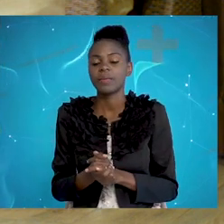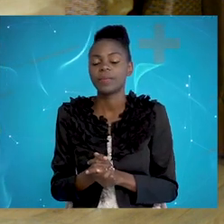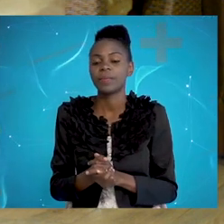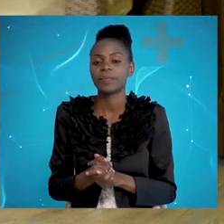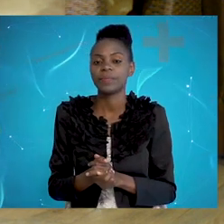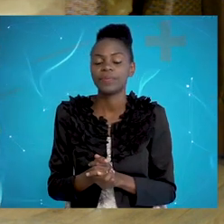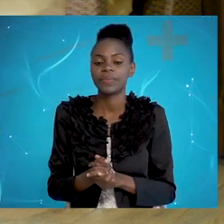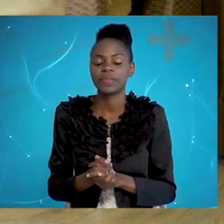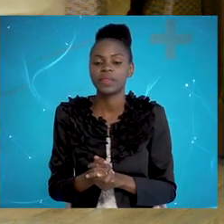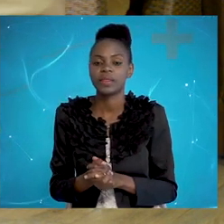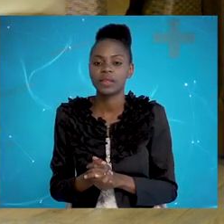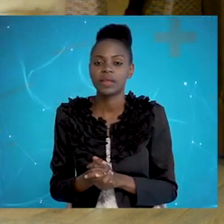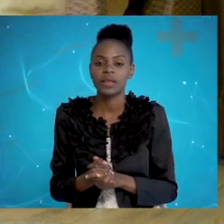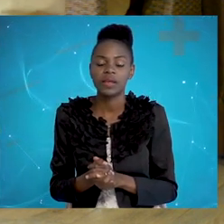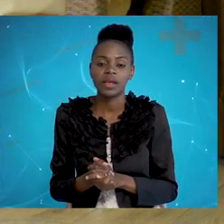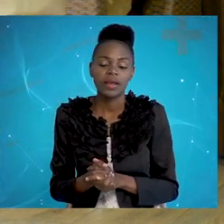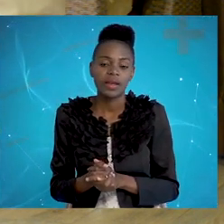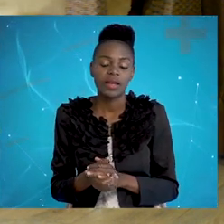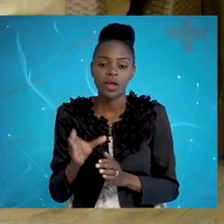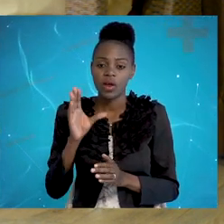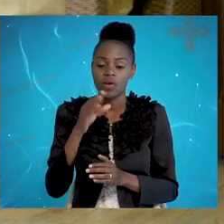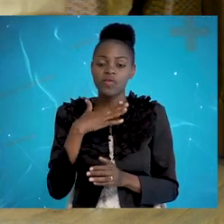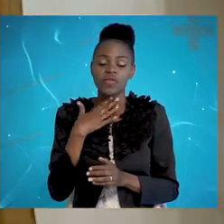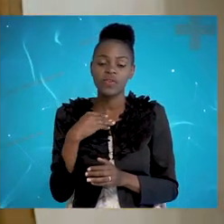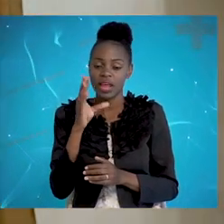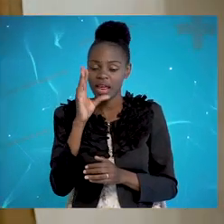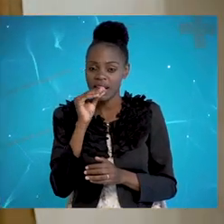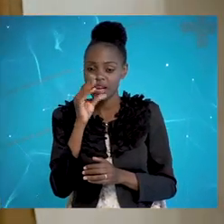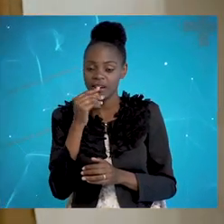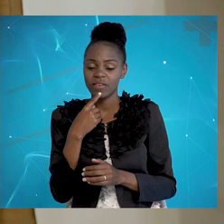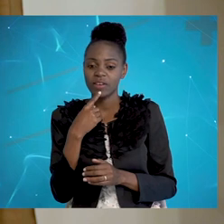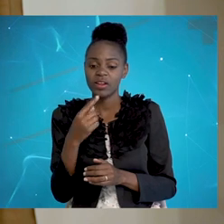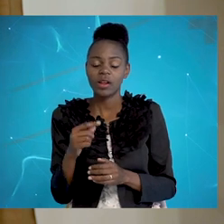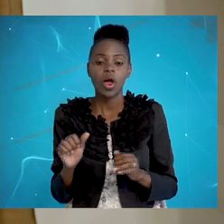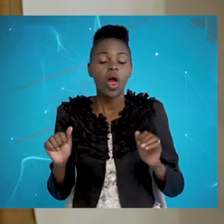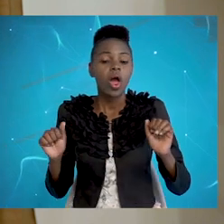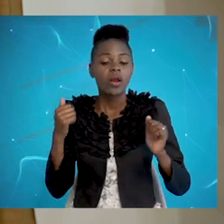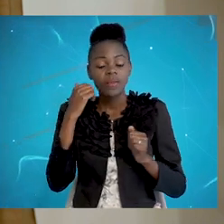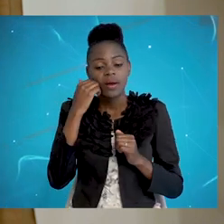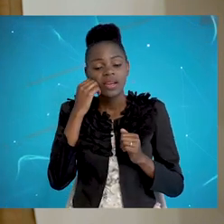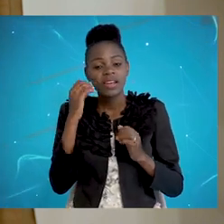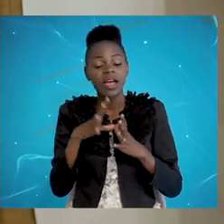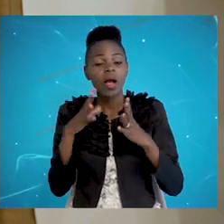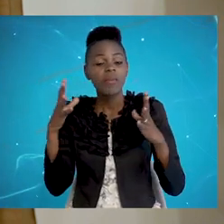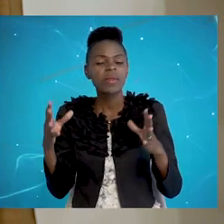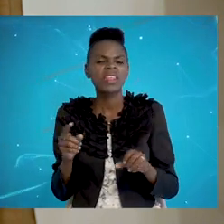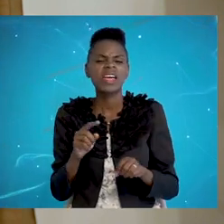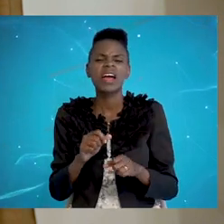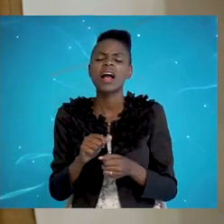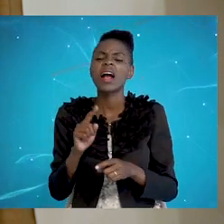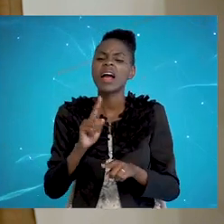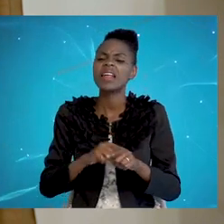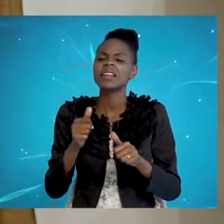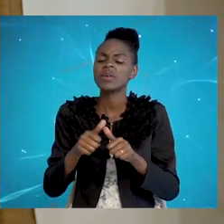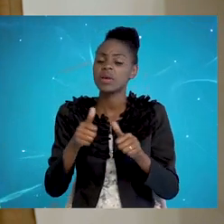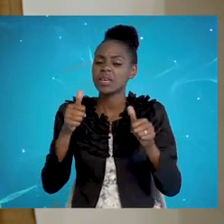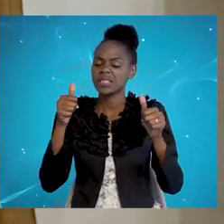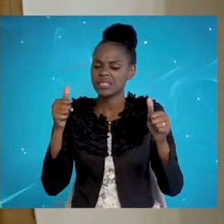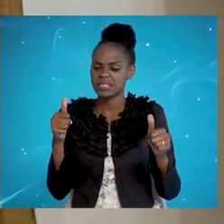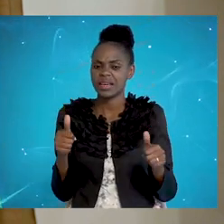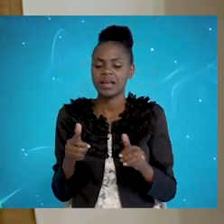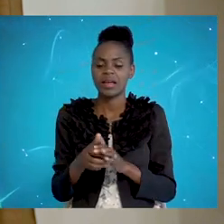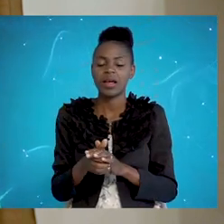vaccine? I would just like to say this has been an illness that has been plaguing Malawi particularly badly for the